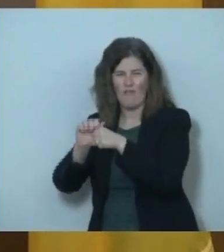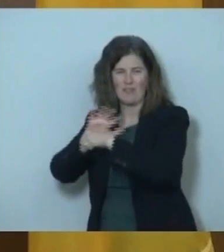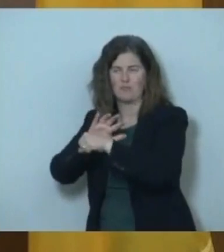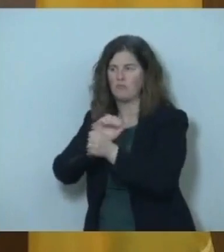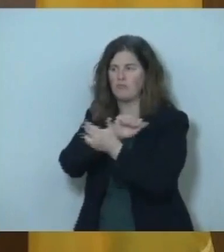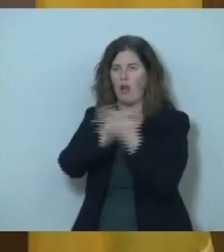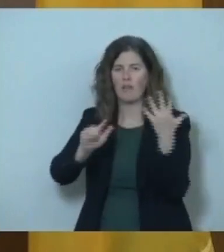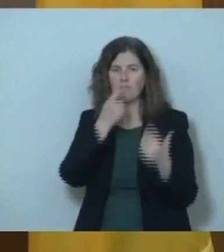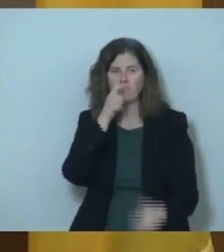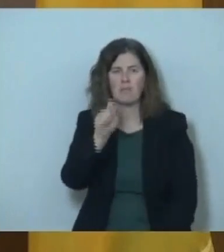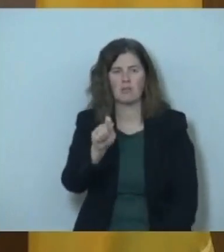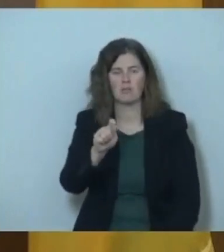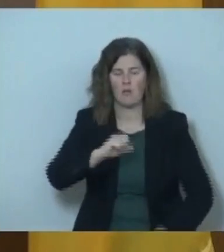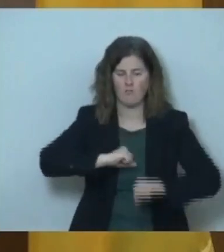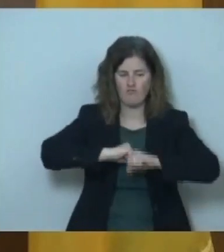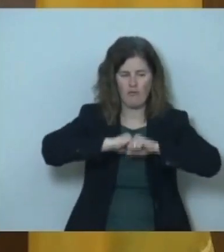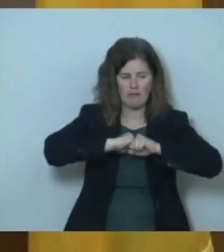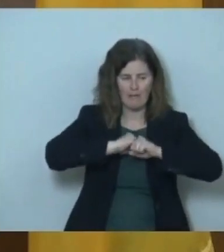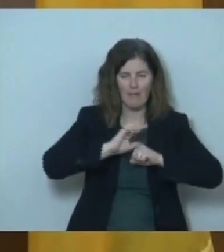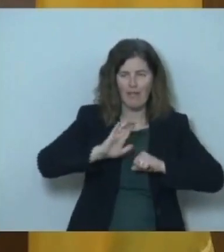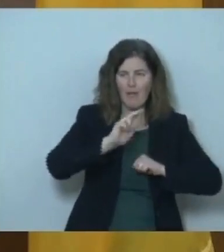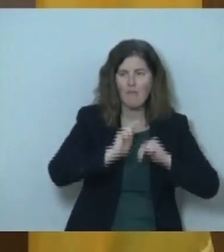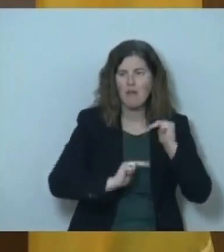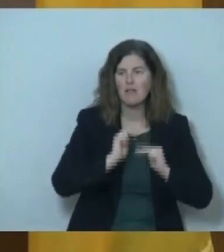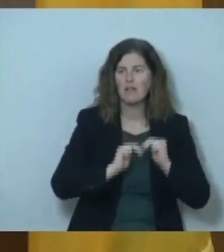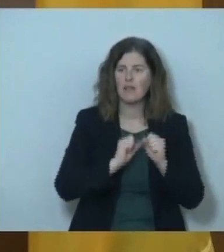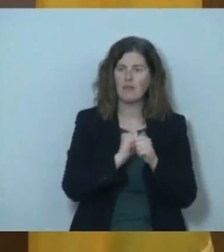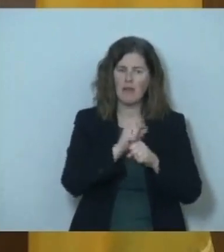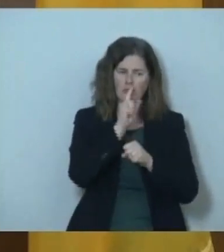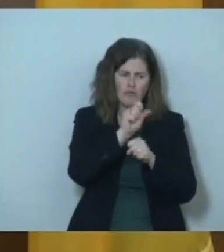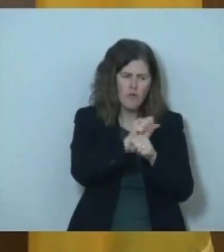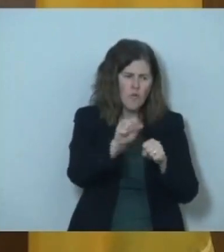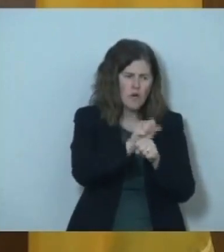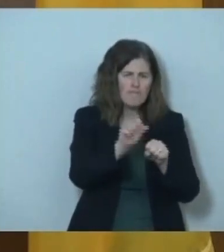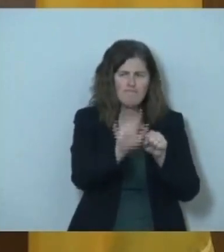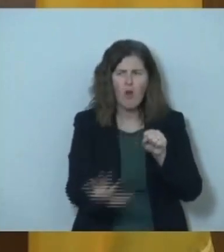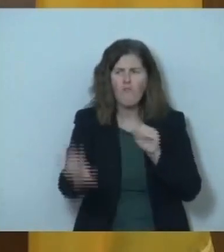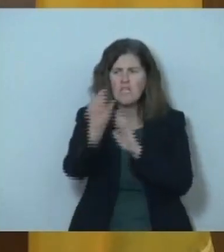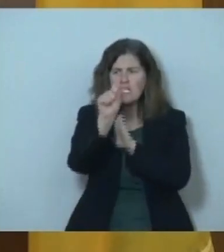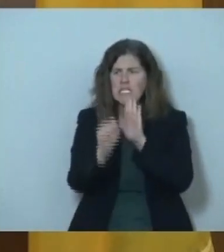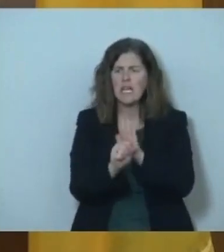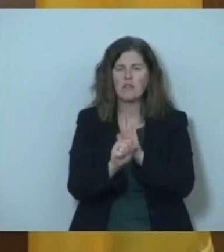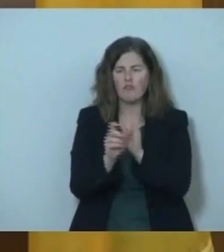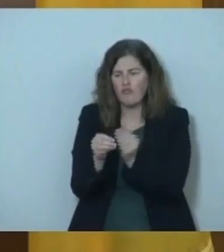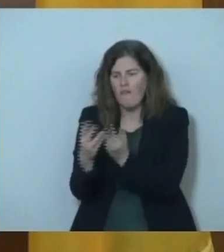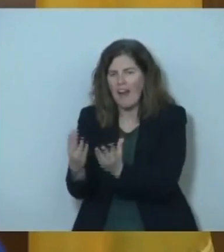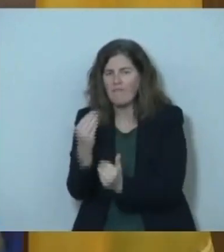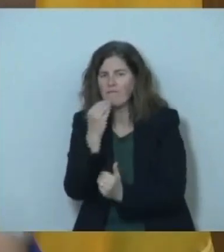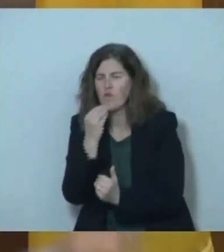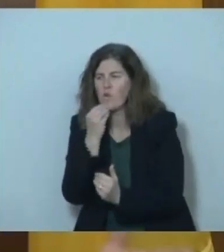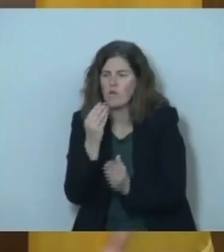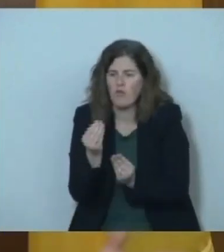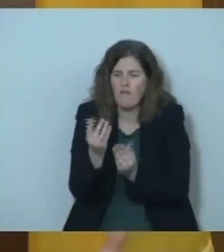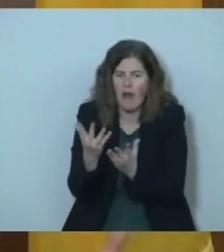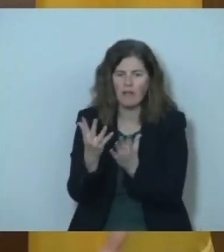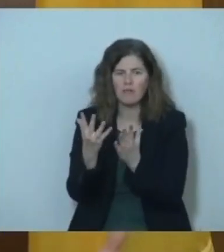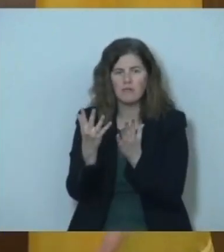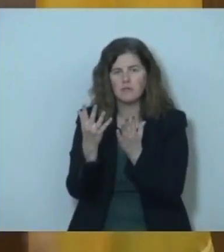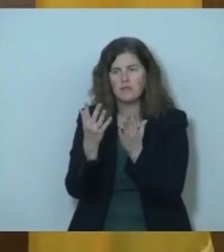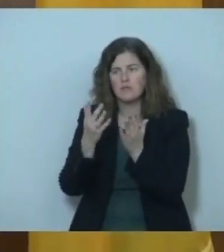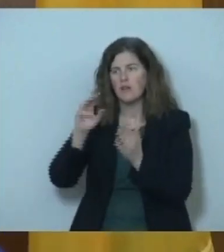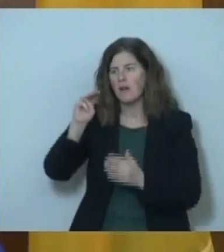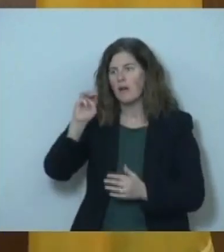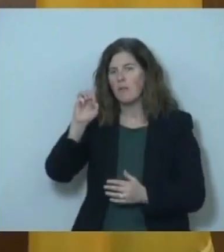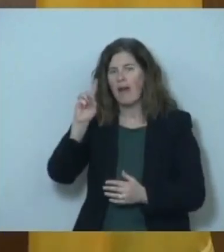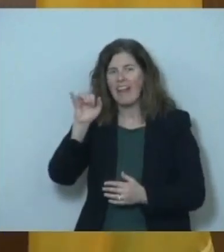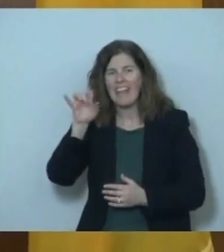of it. Protecting their facilities, making sure that they're doing all the work statewide, delivering food, making sure that we had Medicaid